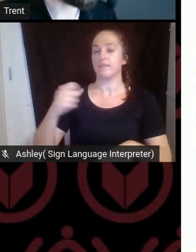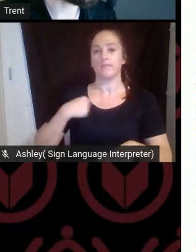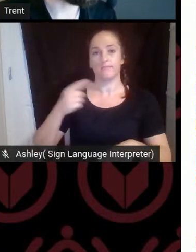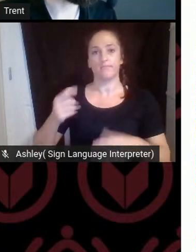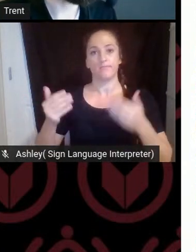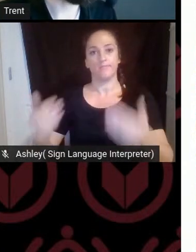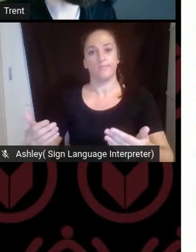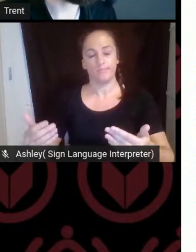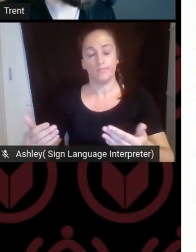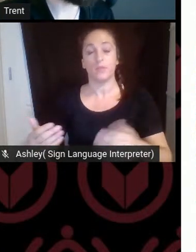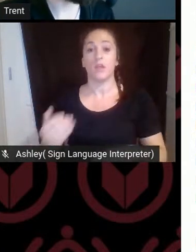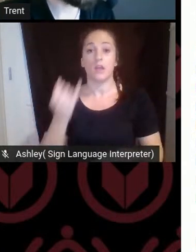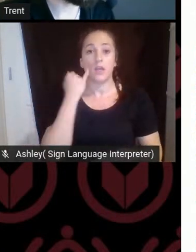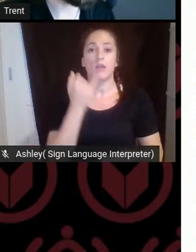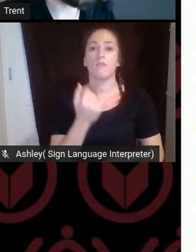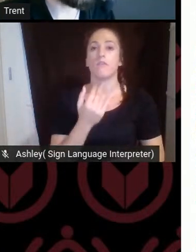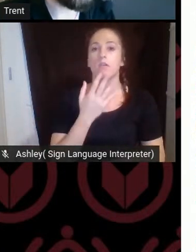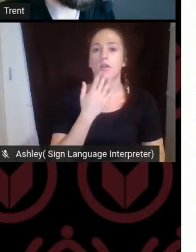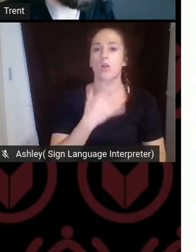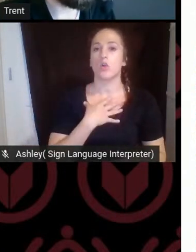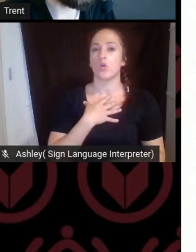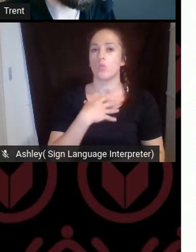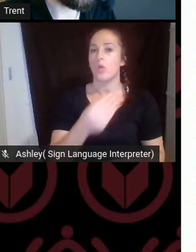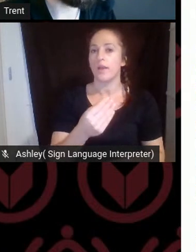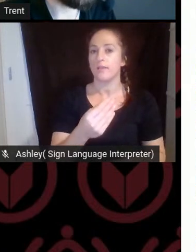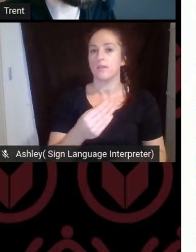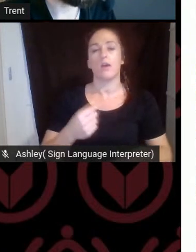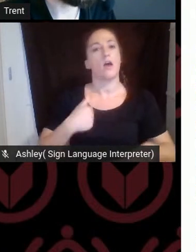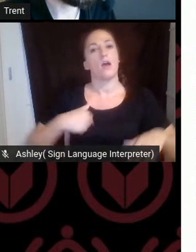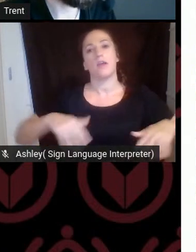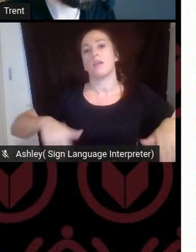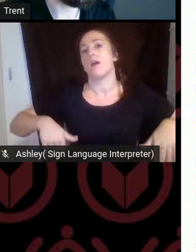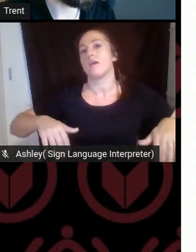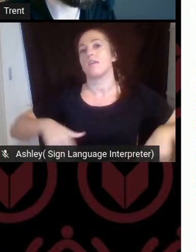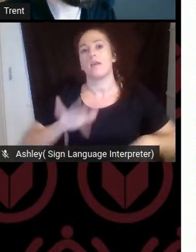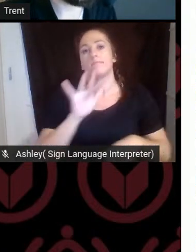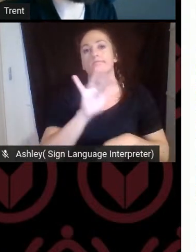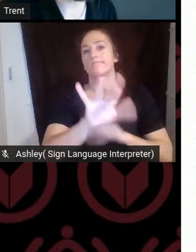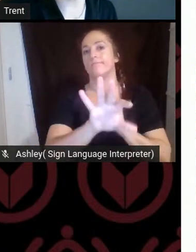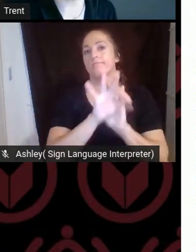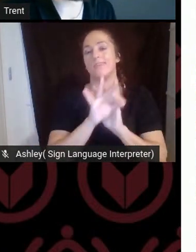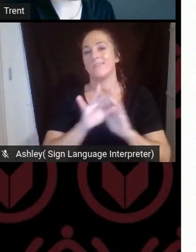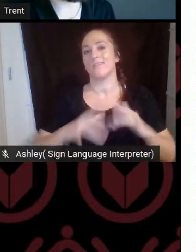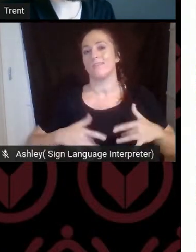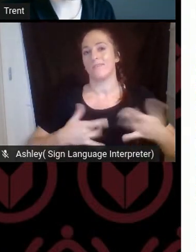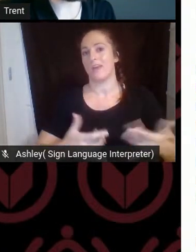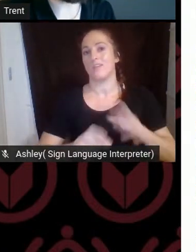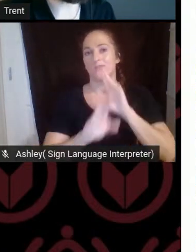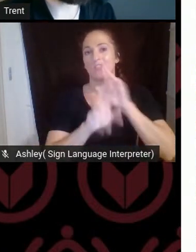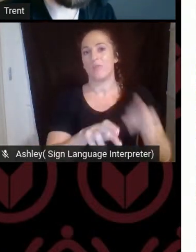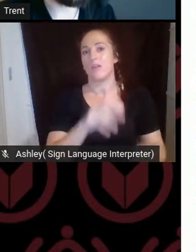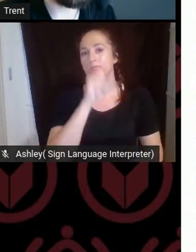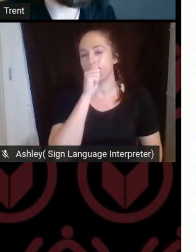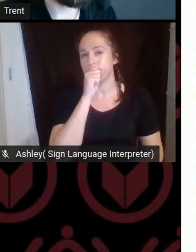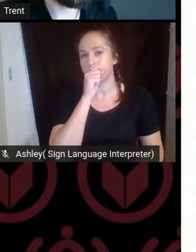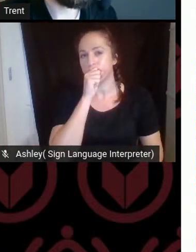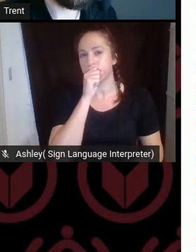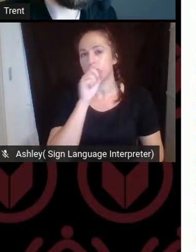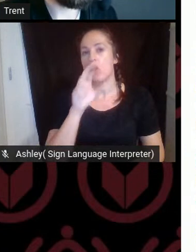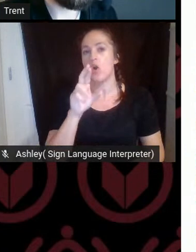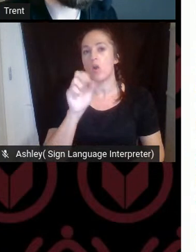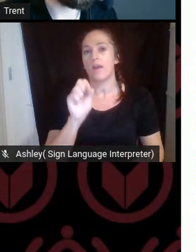white boxes mean that I have not yet selected that event, or I've not responded, RSVP'd to that